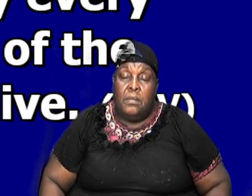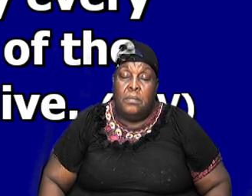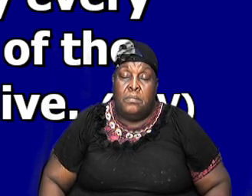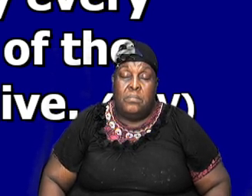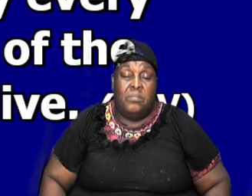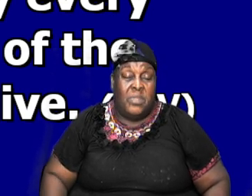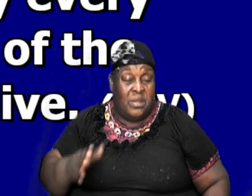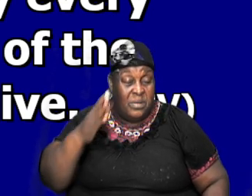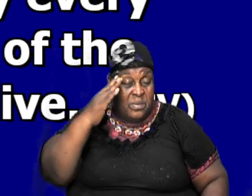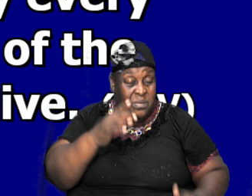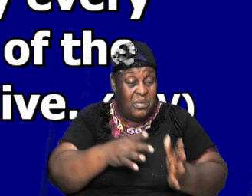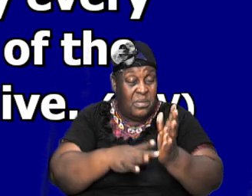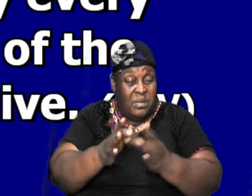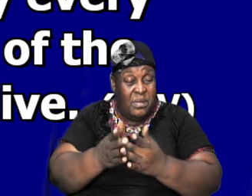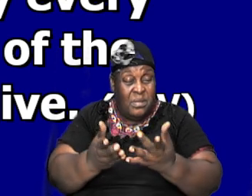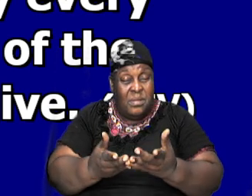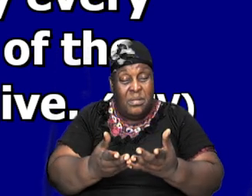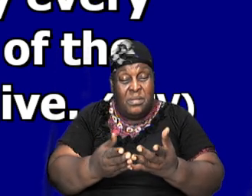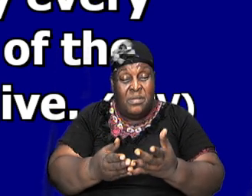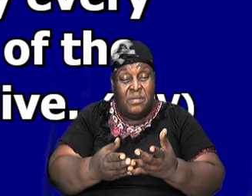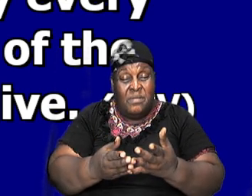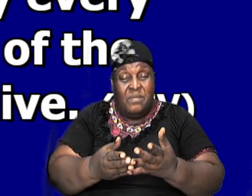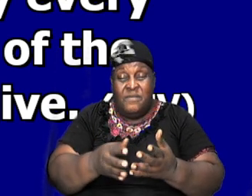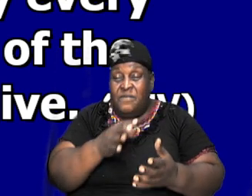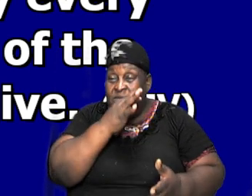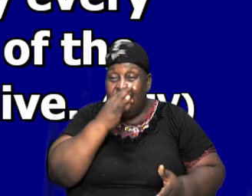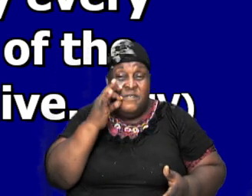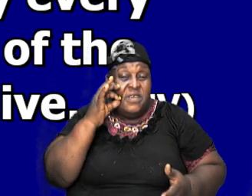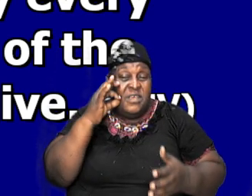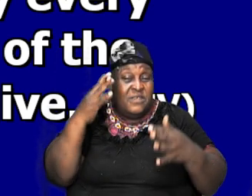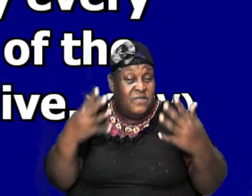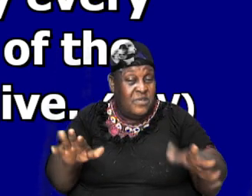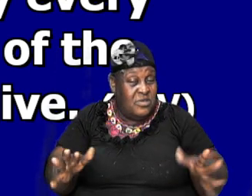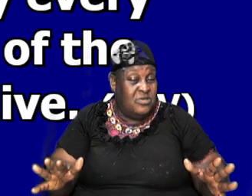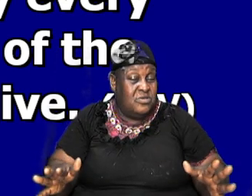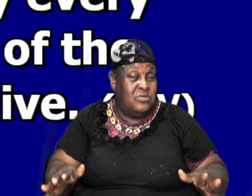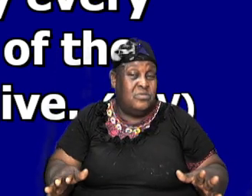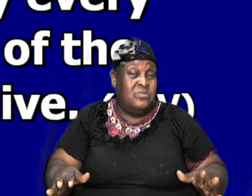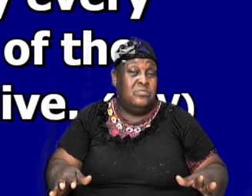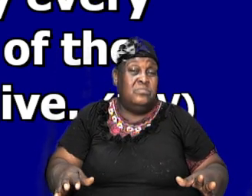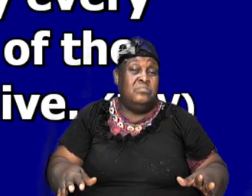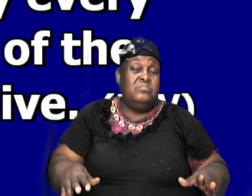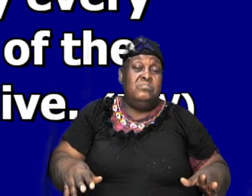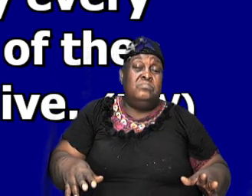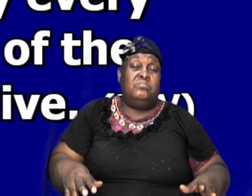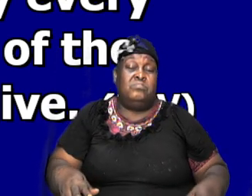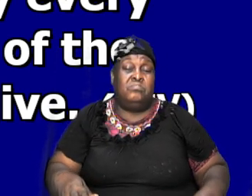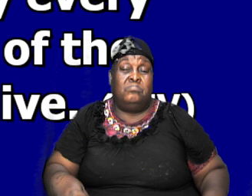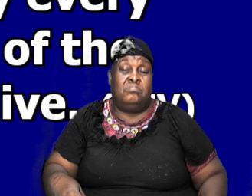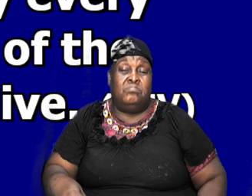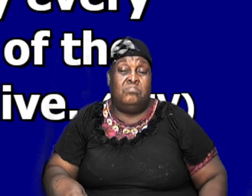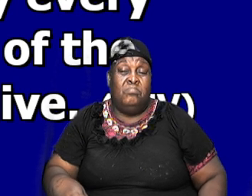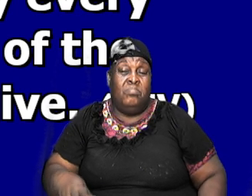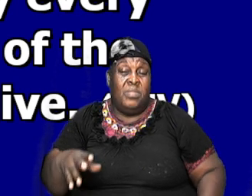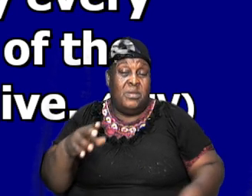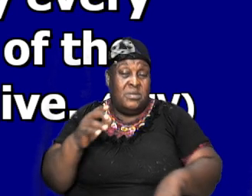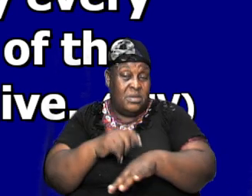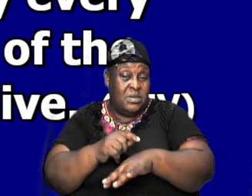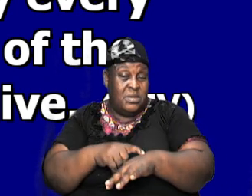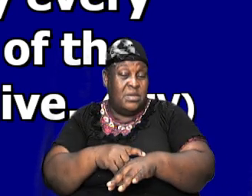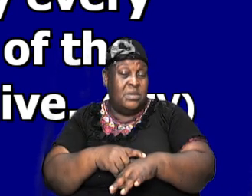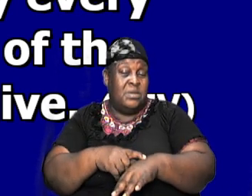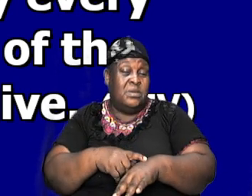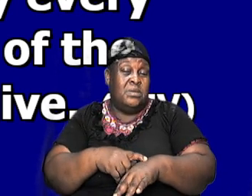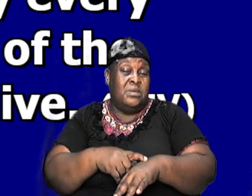know the Bible said it was the end of his fast. And so, you know, the thinking is that, yes, it was really time for him to break his